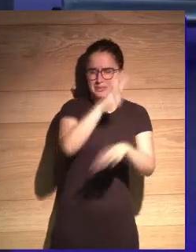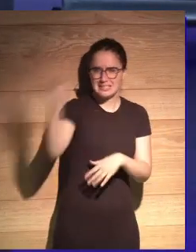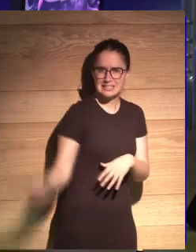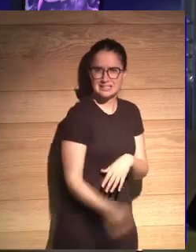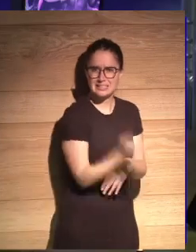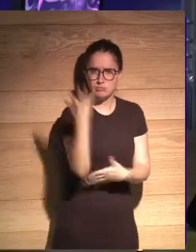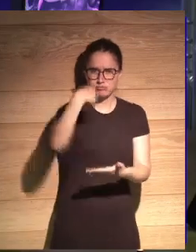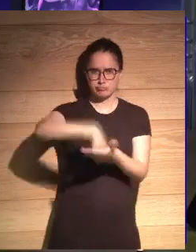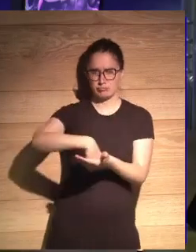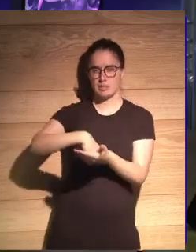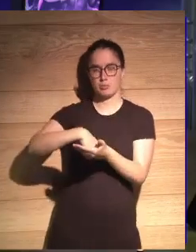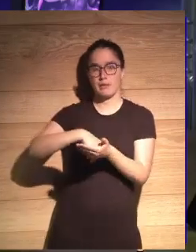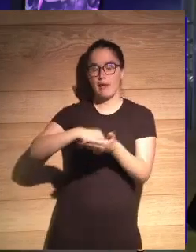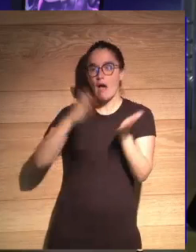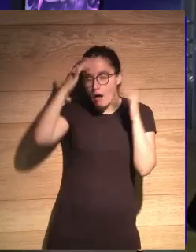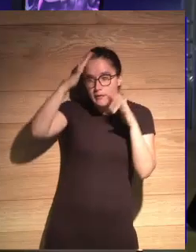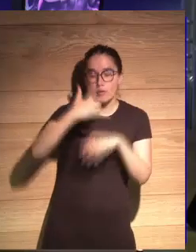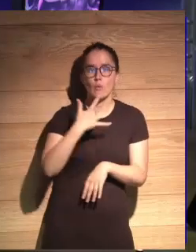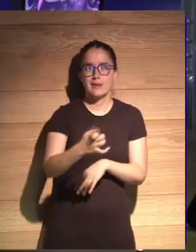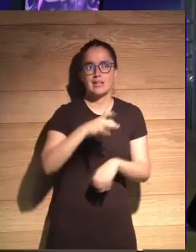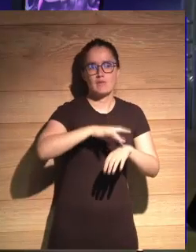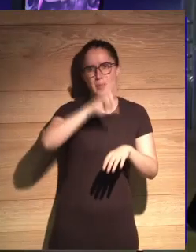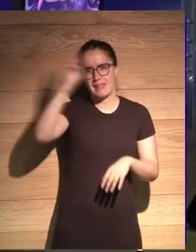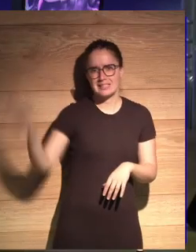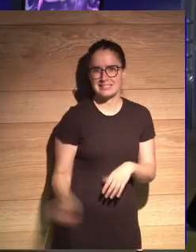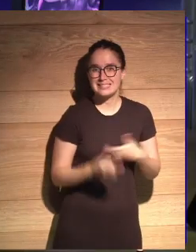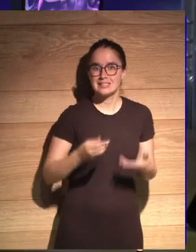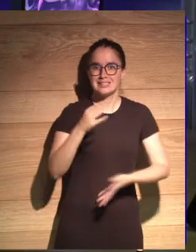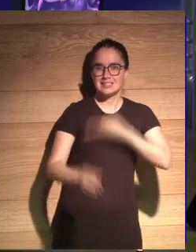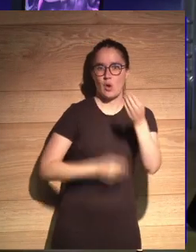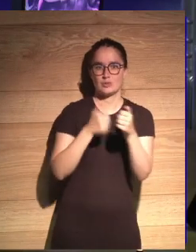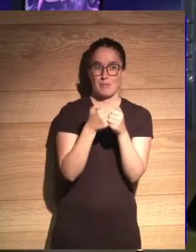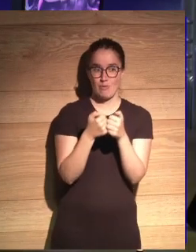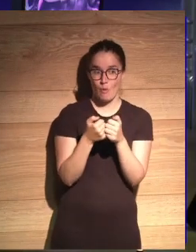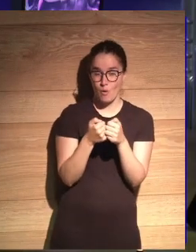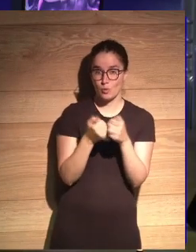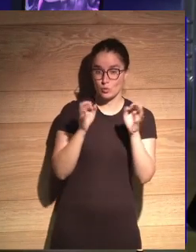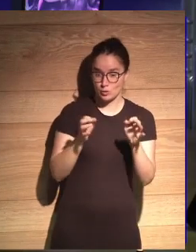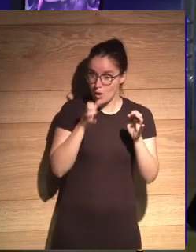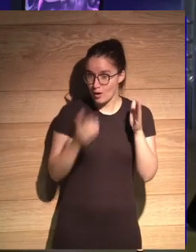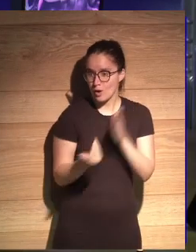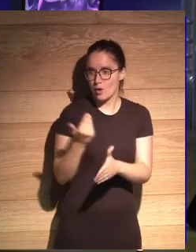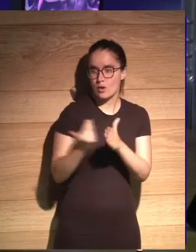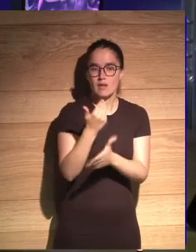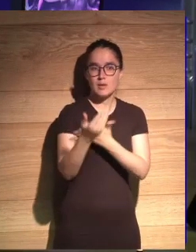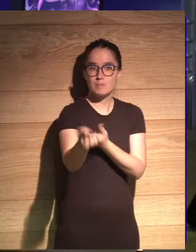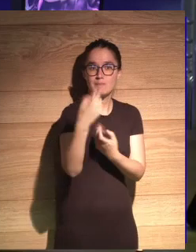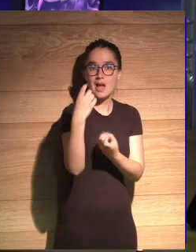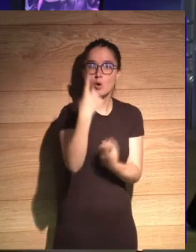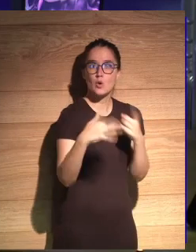being used in many treatments, in TADH, etc.